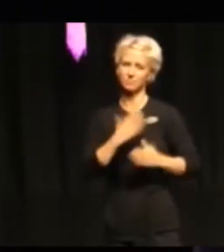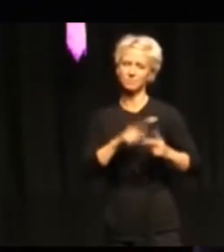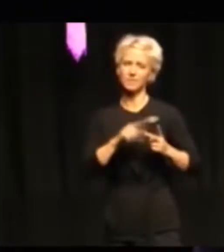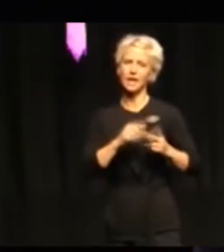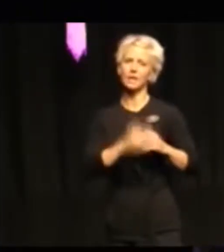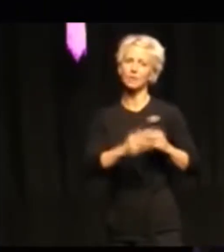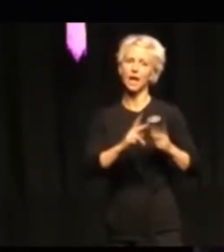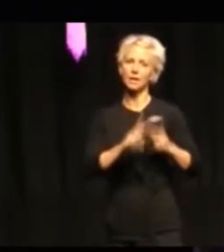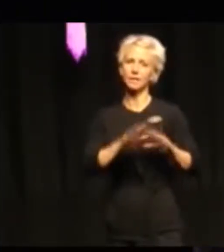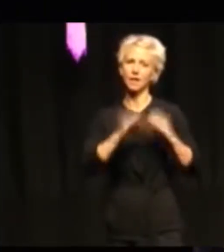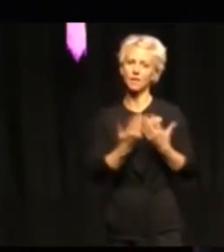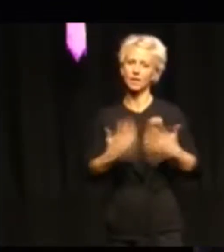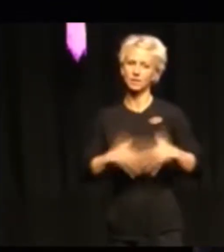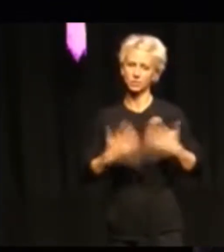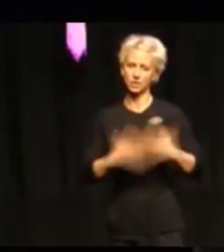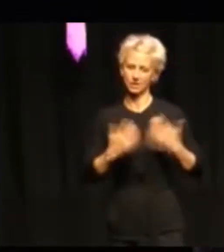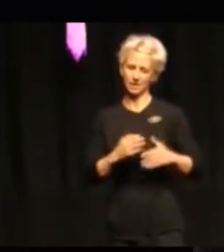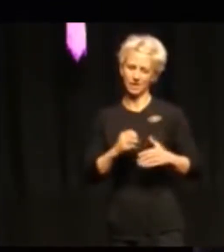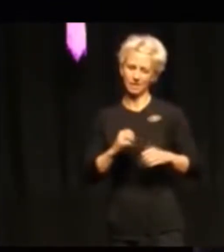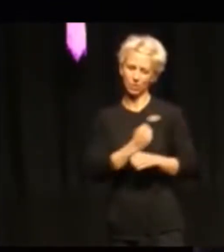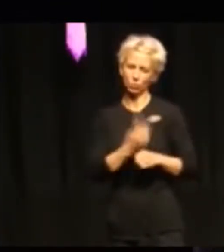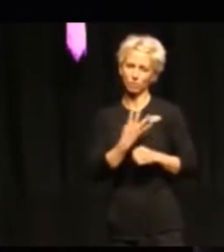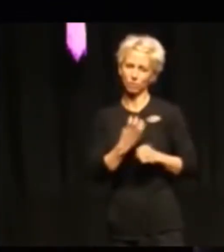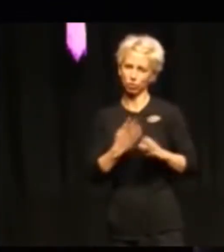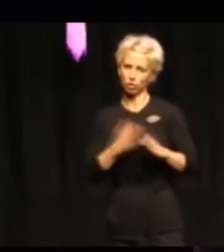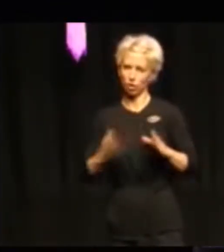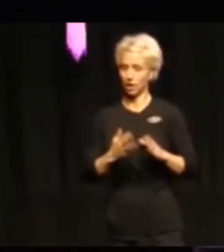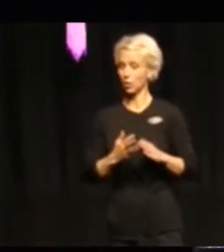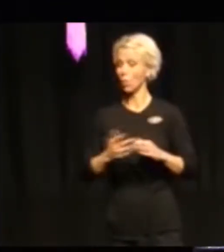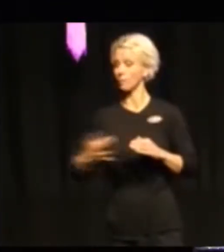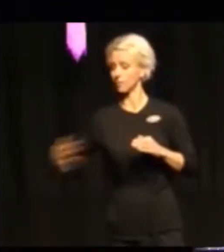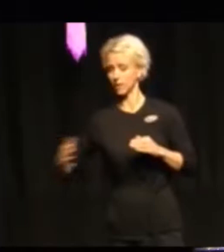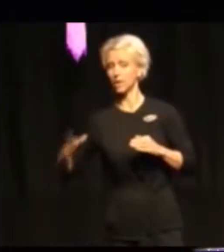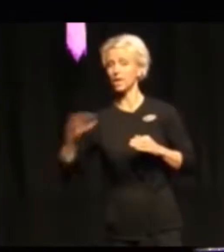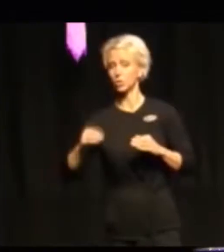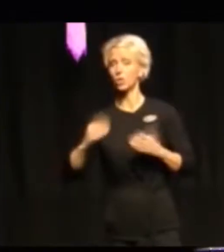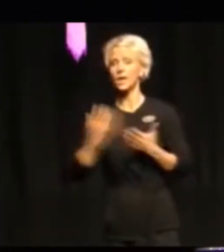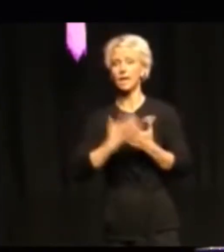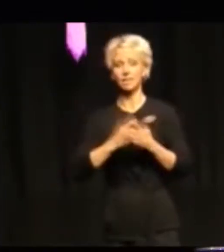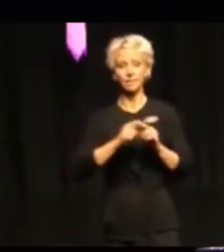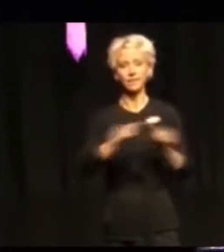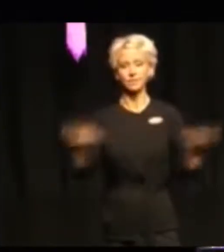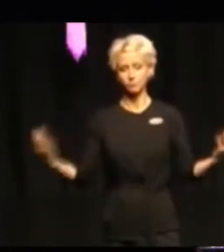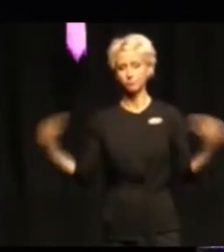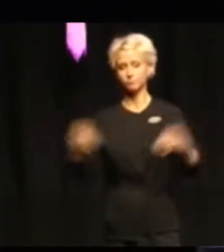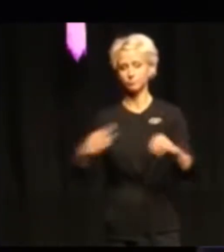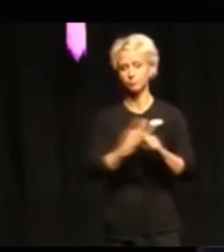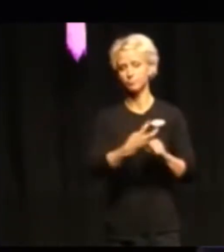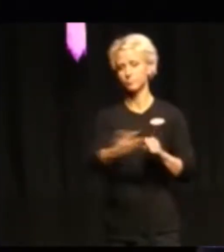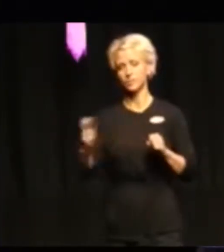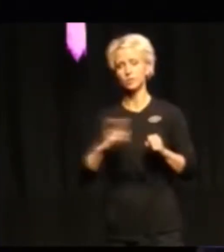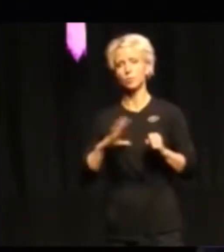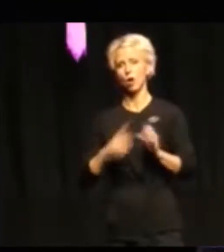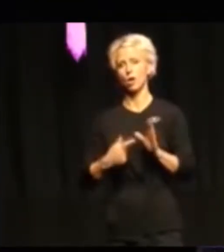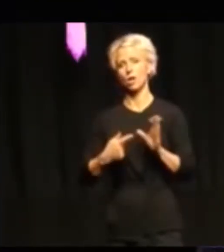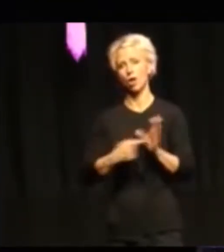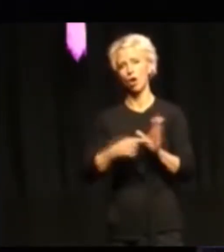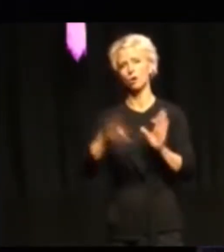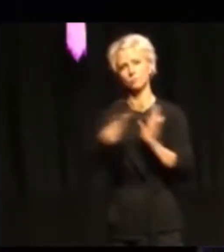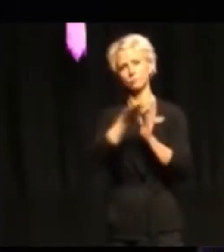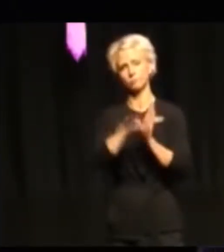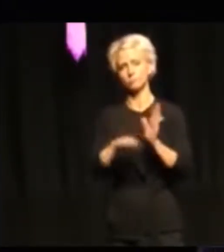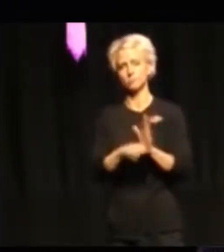So starting in the 1940s and on, get together and actually write it down as legal obligations,